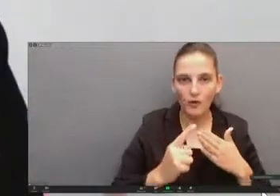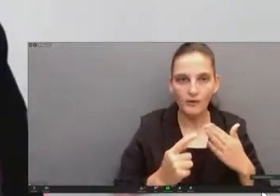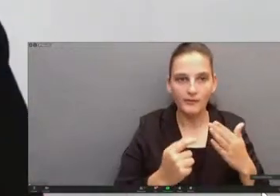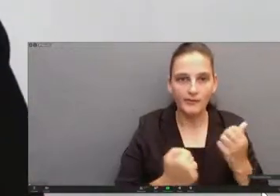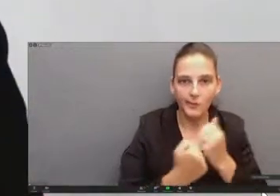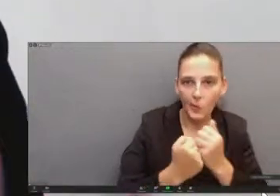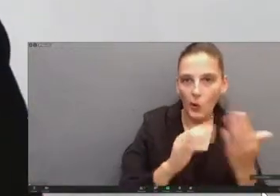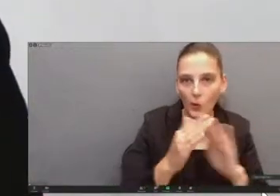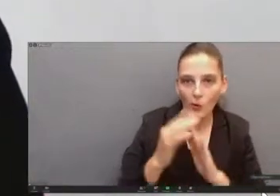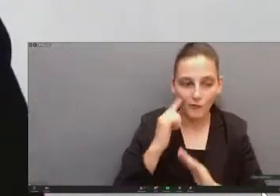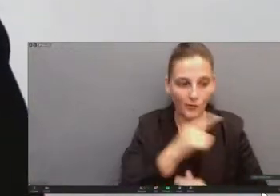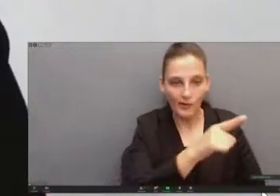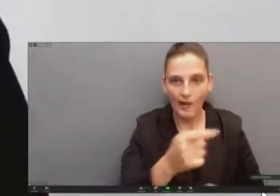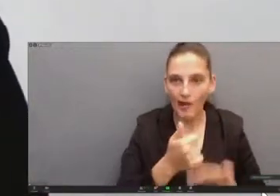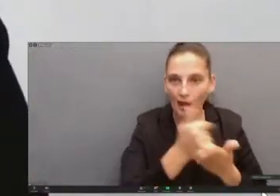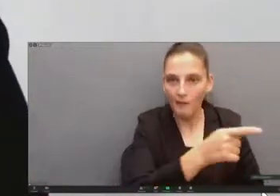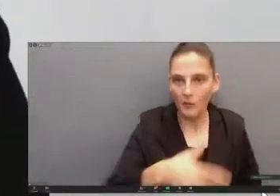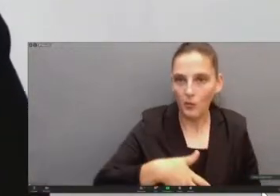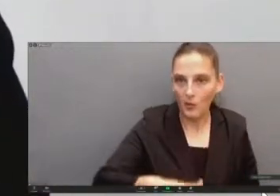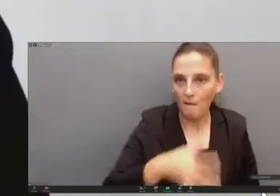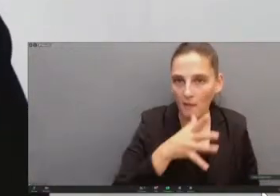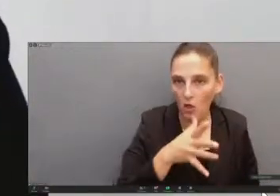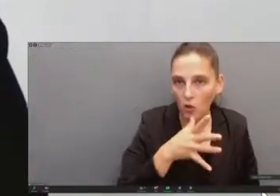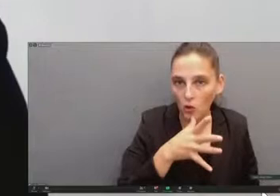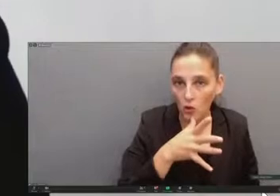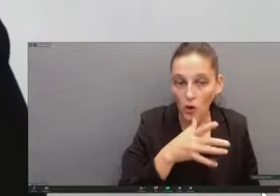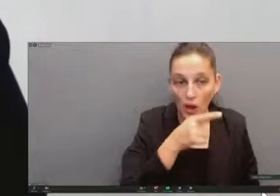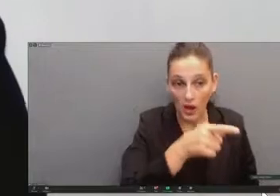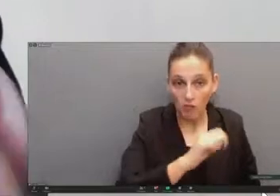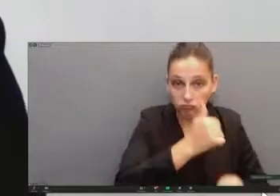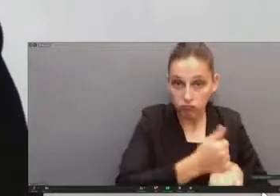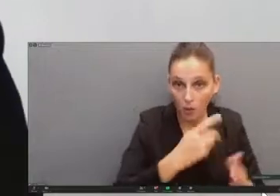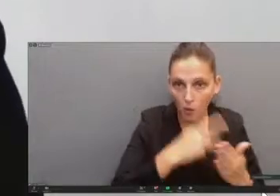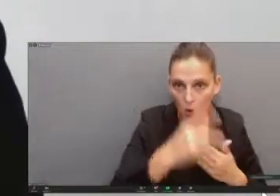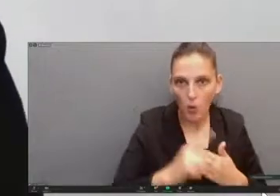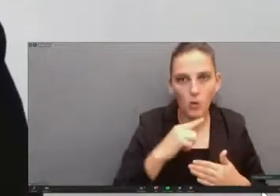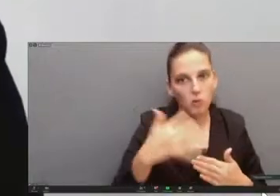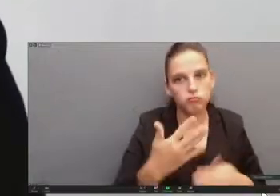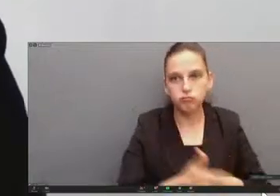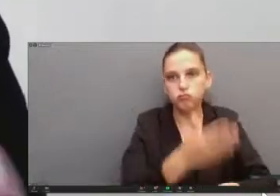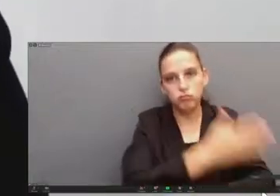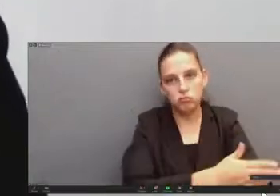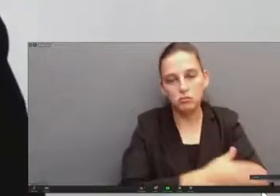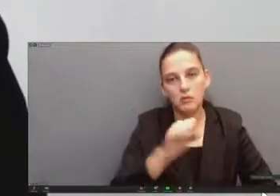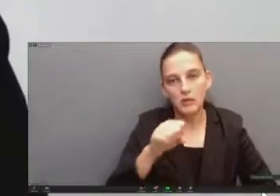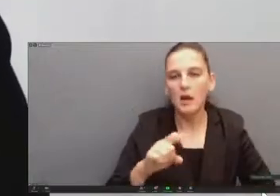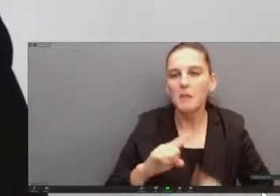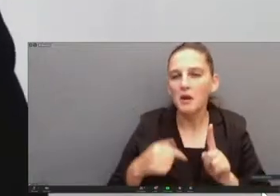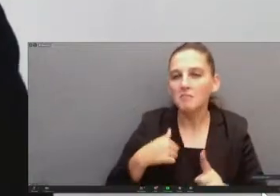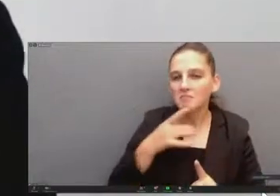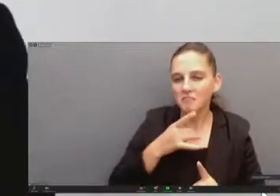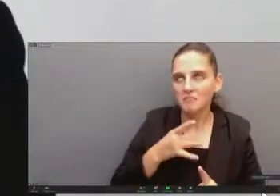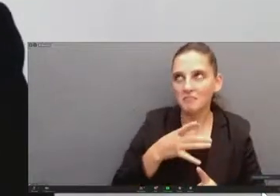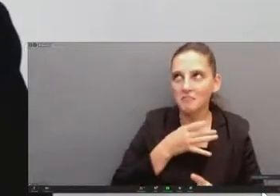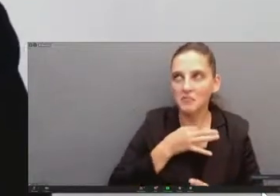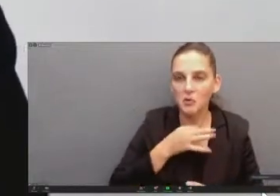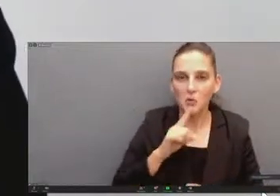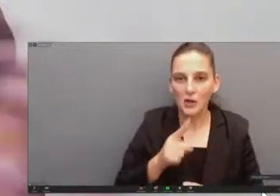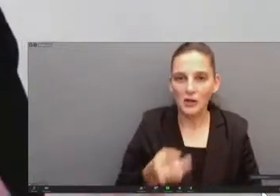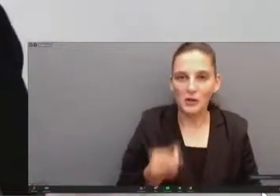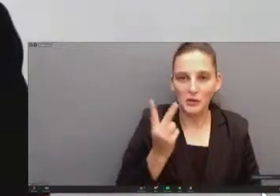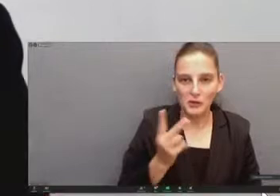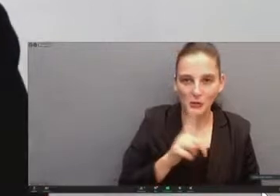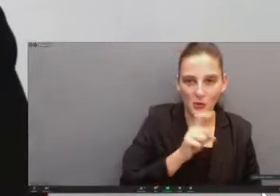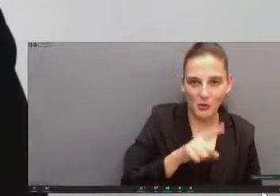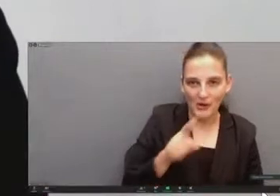we saw from that program improved outcomes. But I wonder if you could speak to, I guess that was kind of two questions within one, the social supports